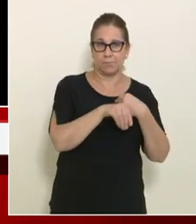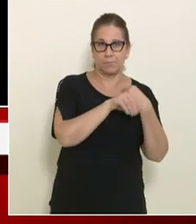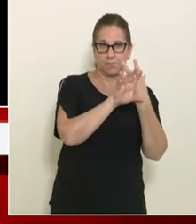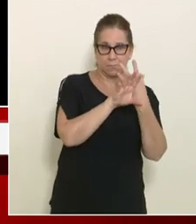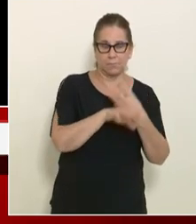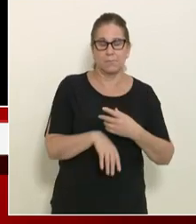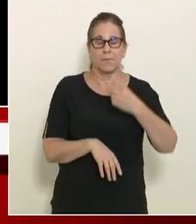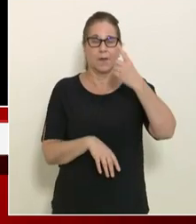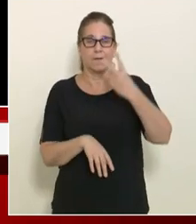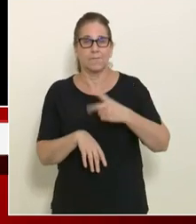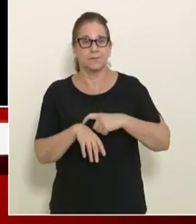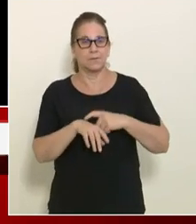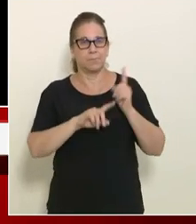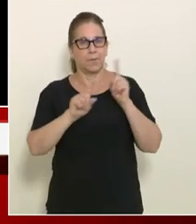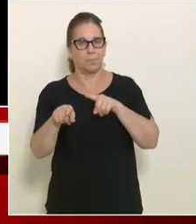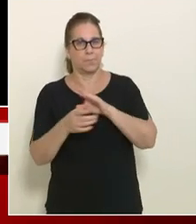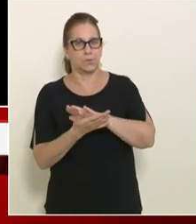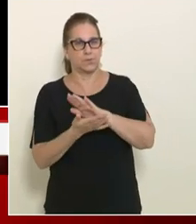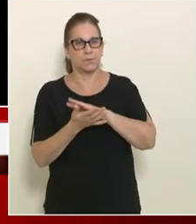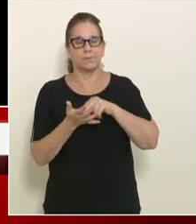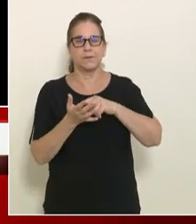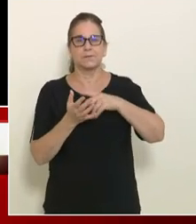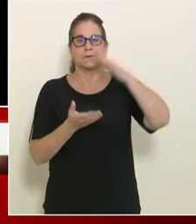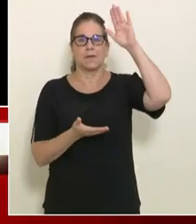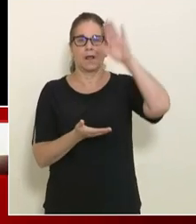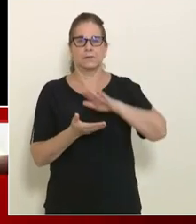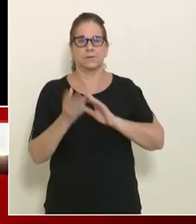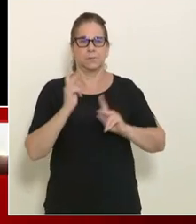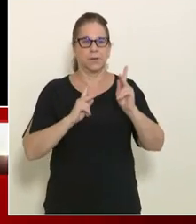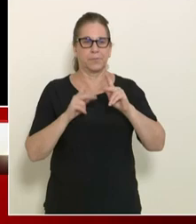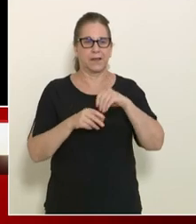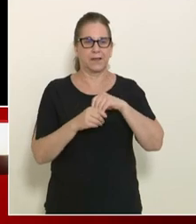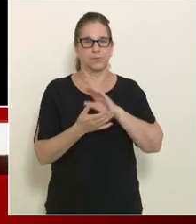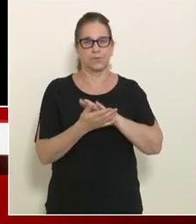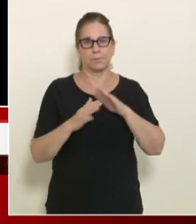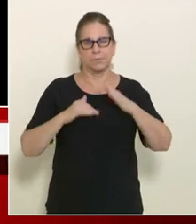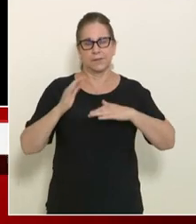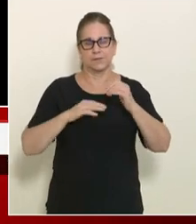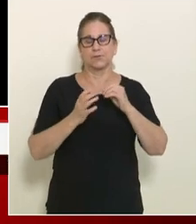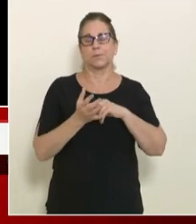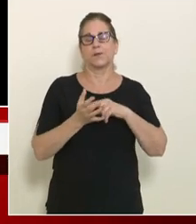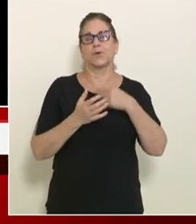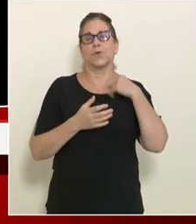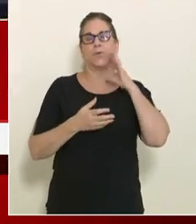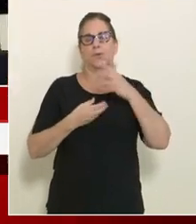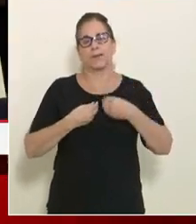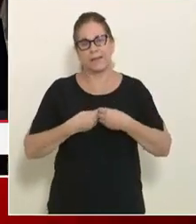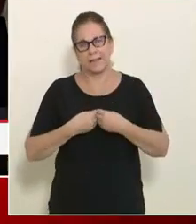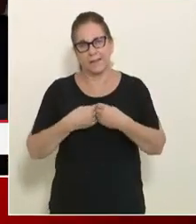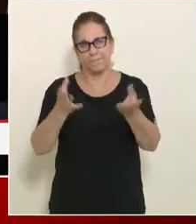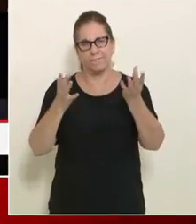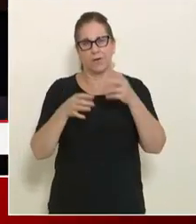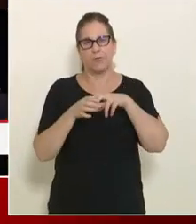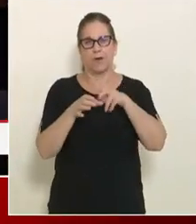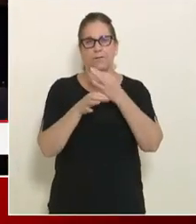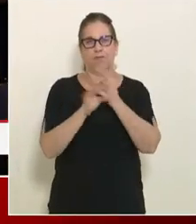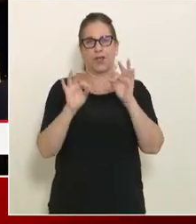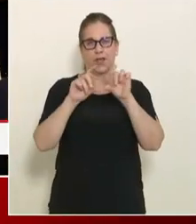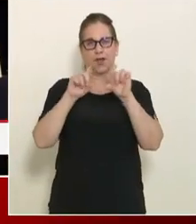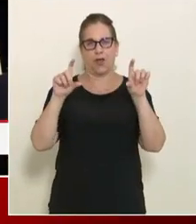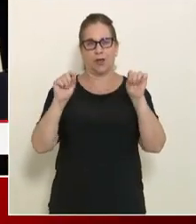health conditions in our city allow it. So with that, Mayor, I will turn it back to you. Thank you. So I want to thank everybody for